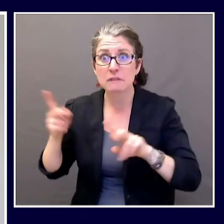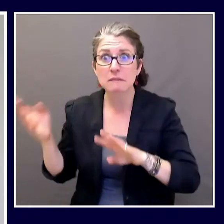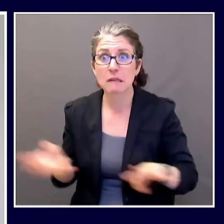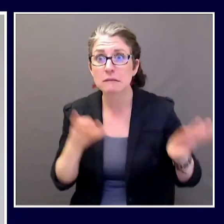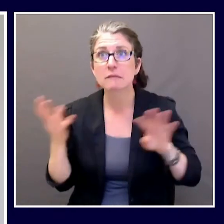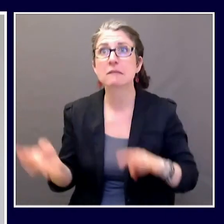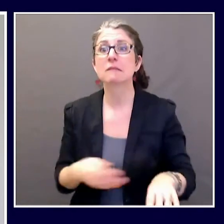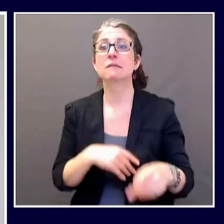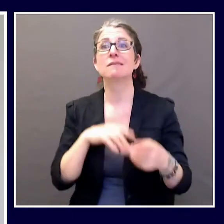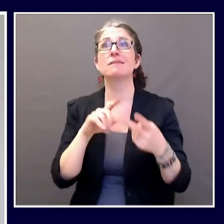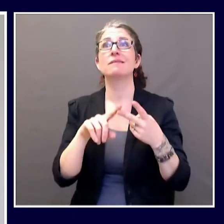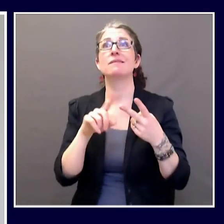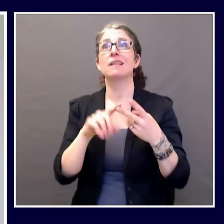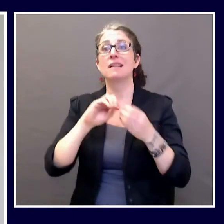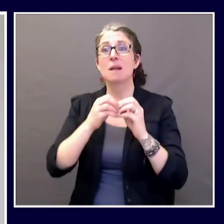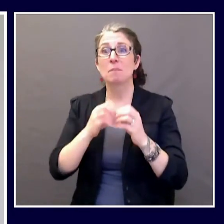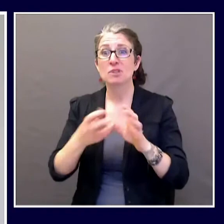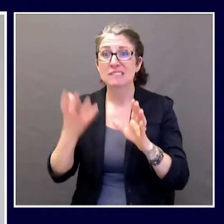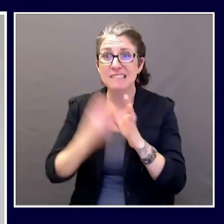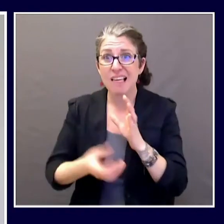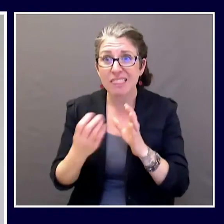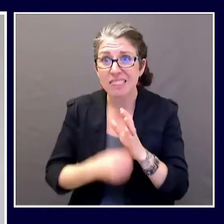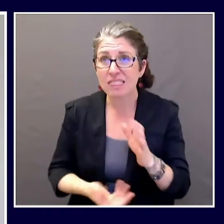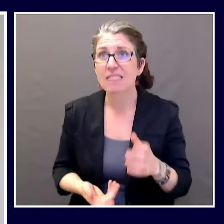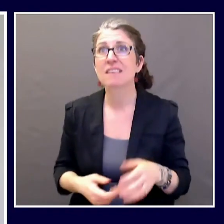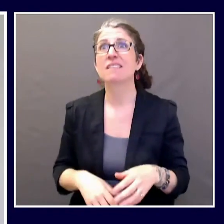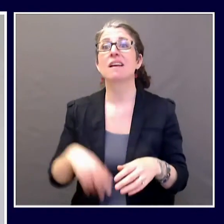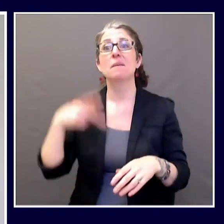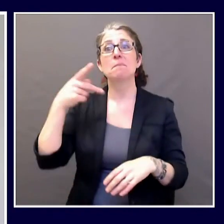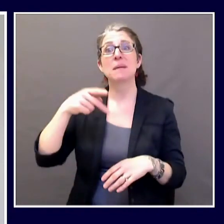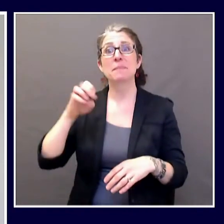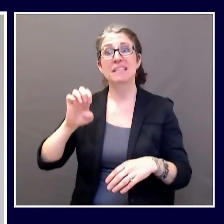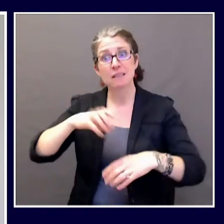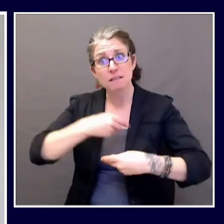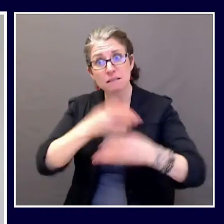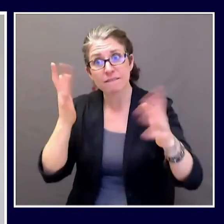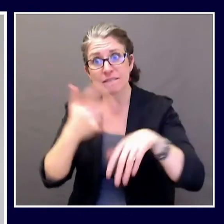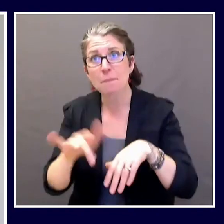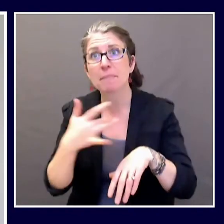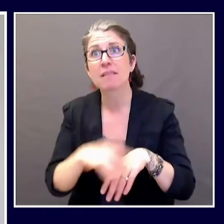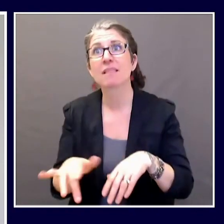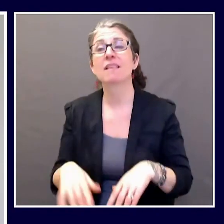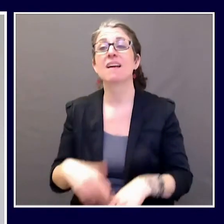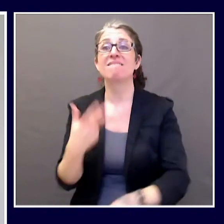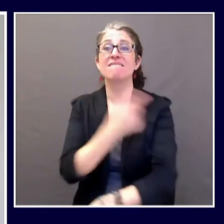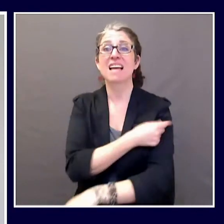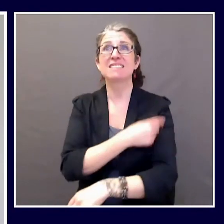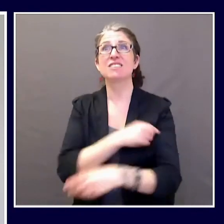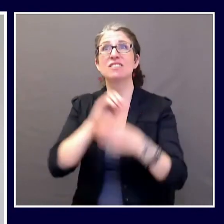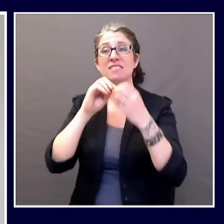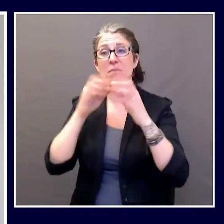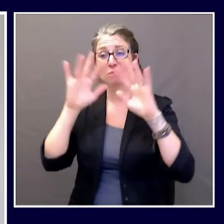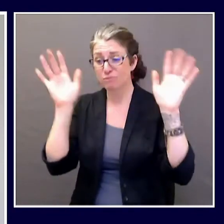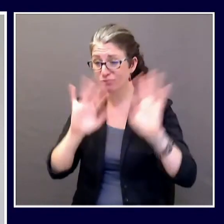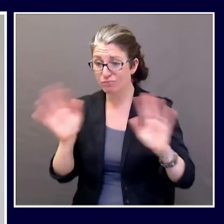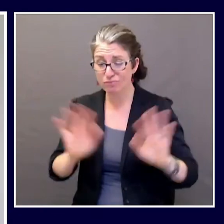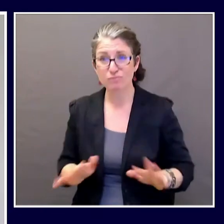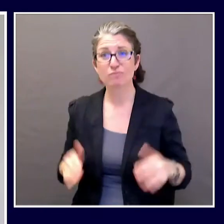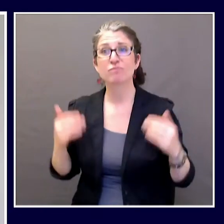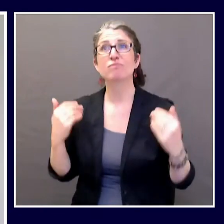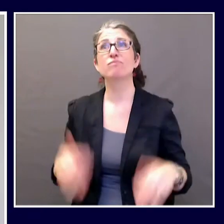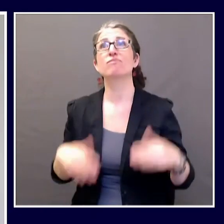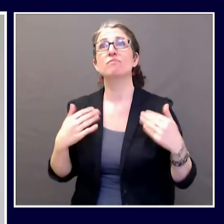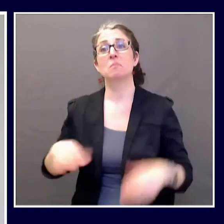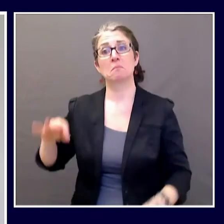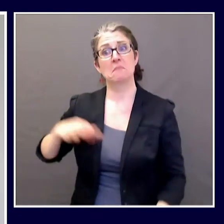ways, now talking more about PPE, and then now vaccinations. No matter the metric, Maine is generally at the